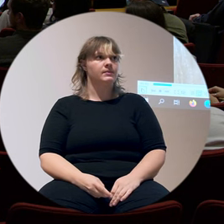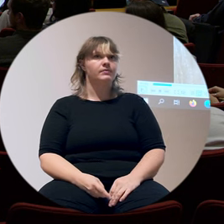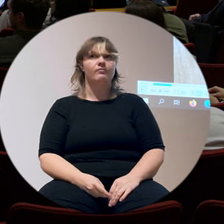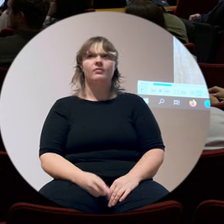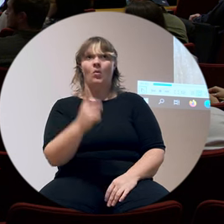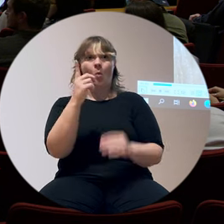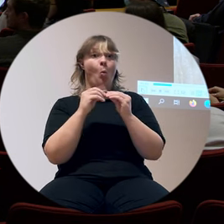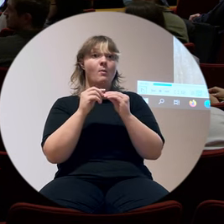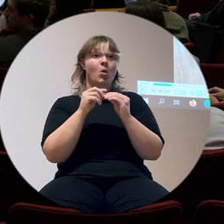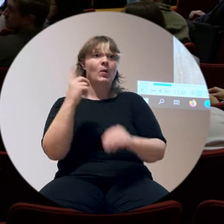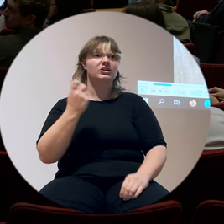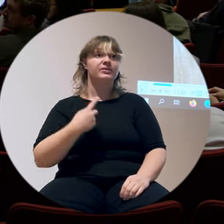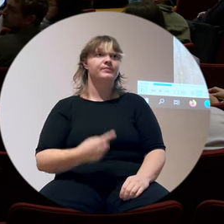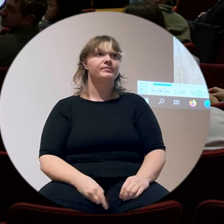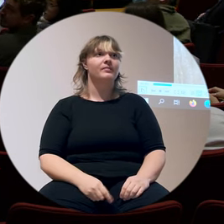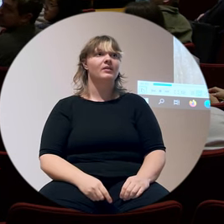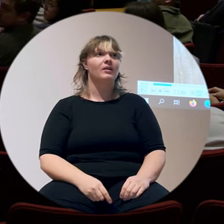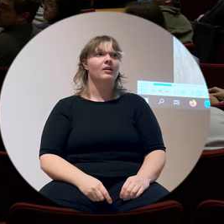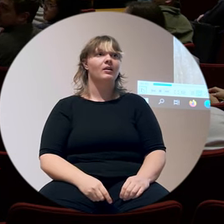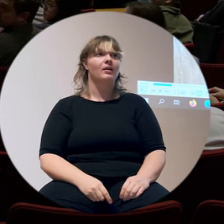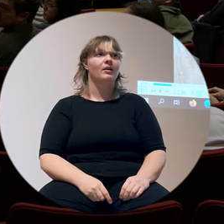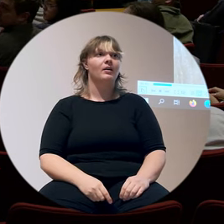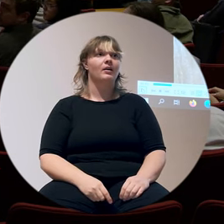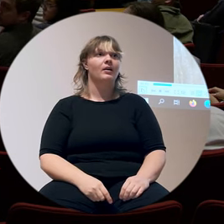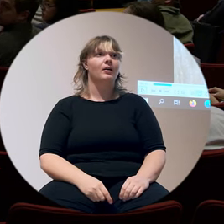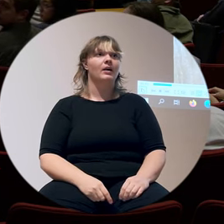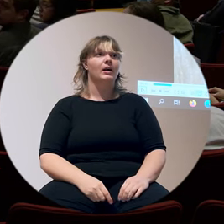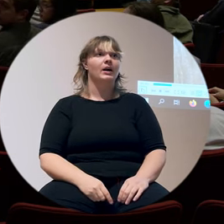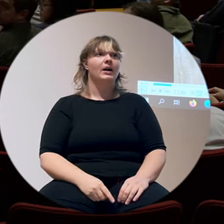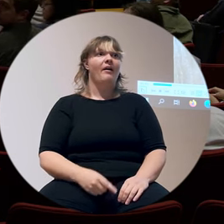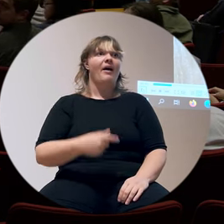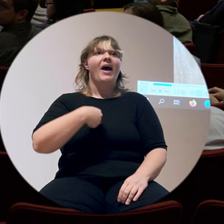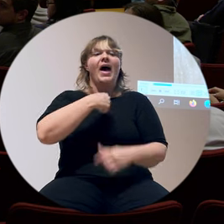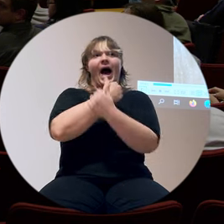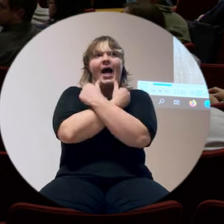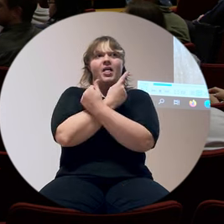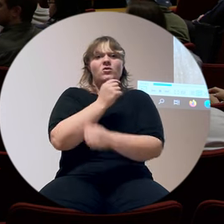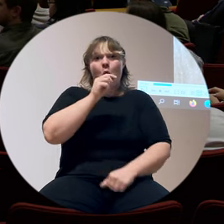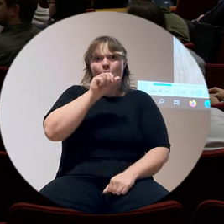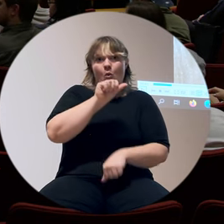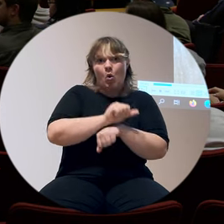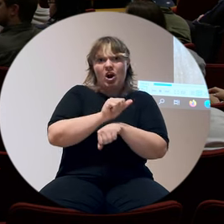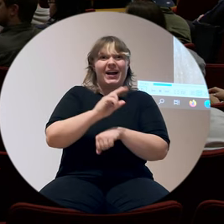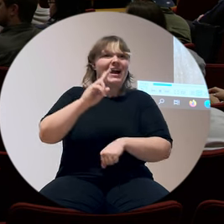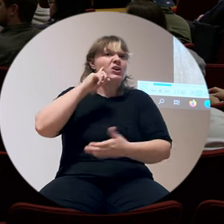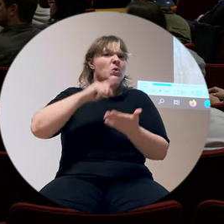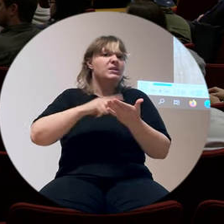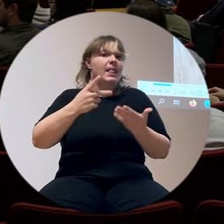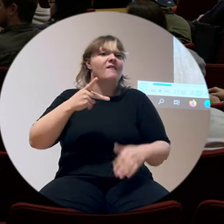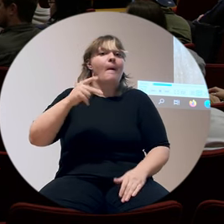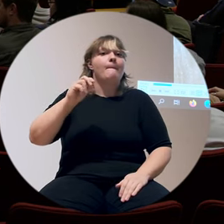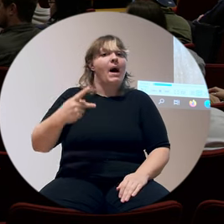One more. I see that I really love your work, and I see that there's a lot of pop culture